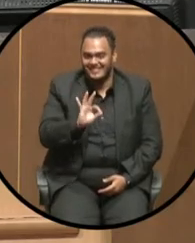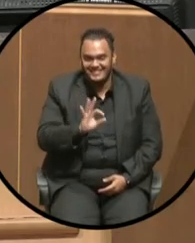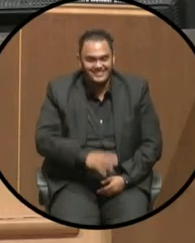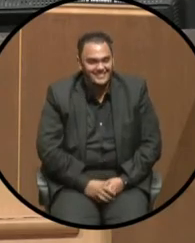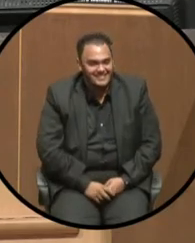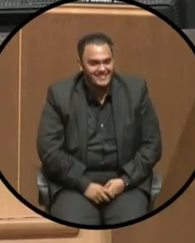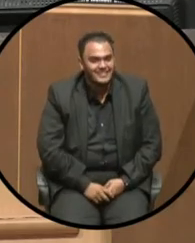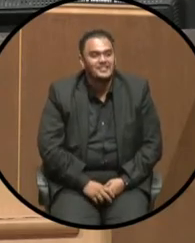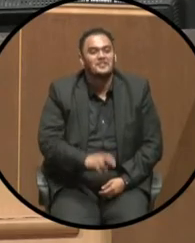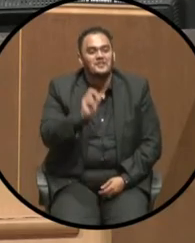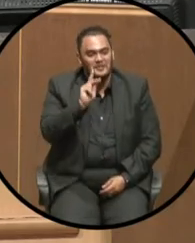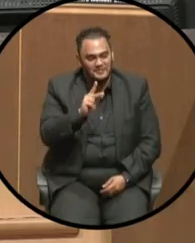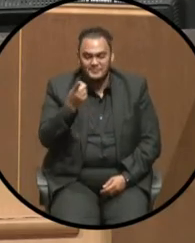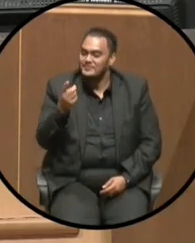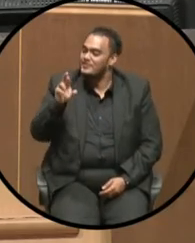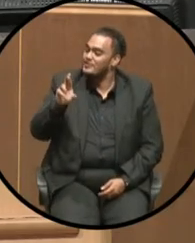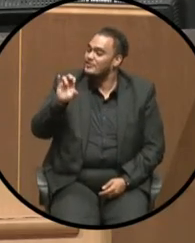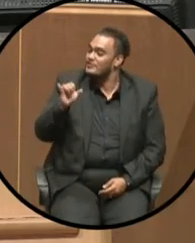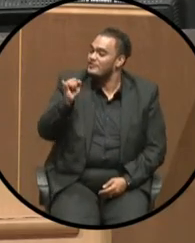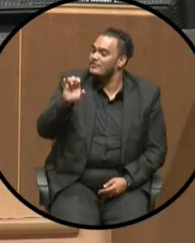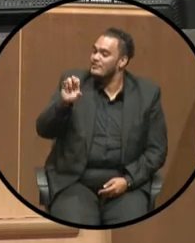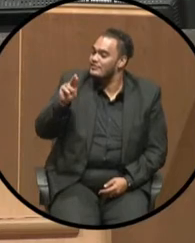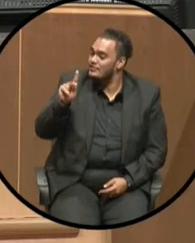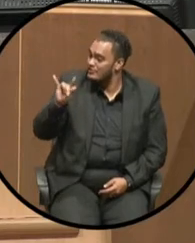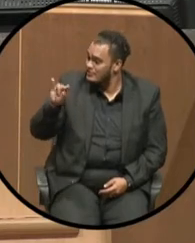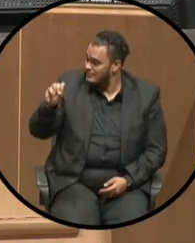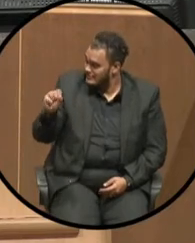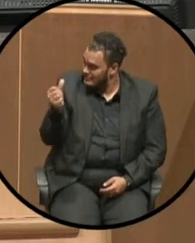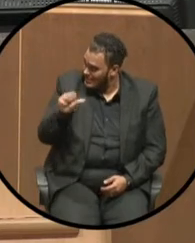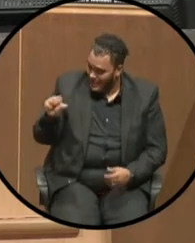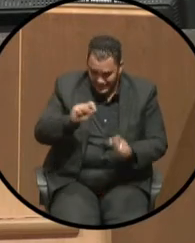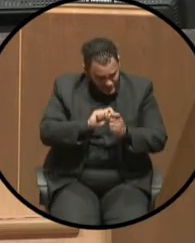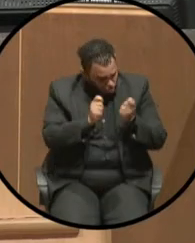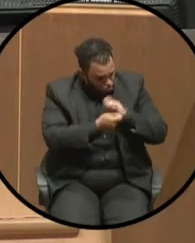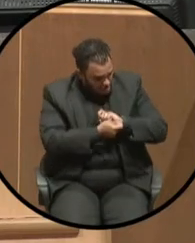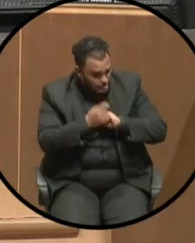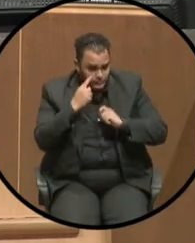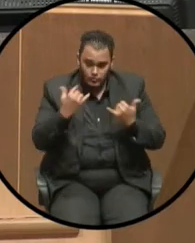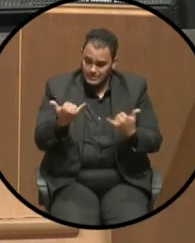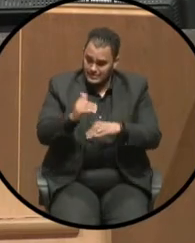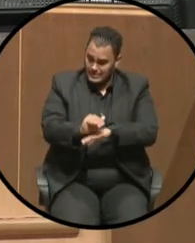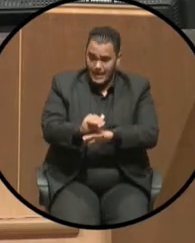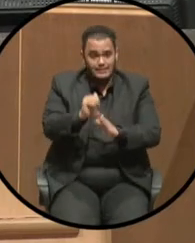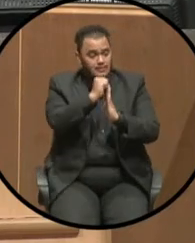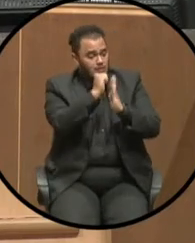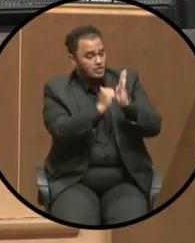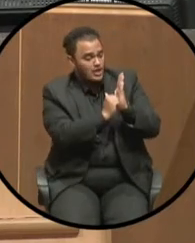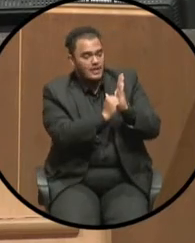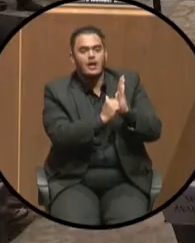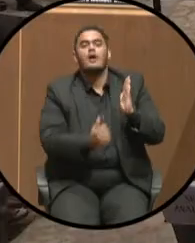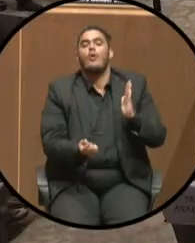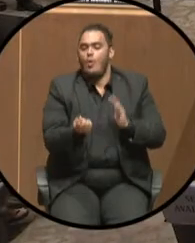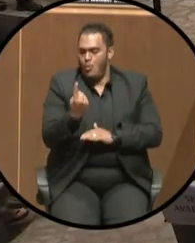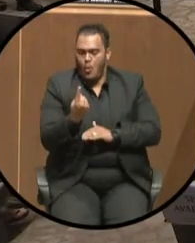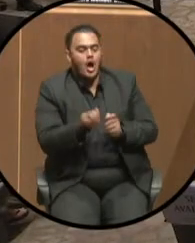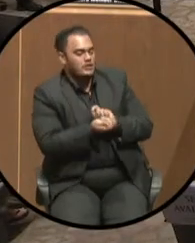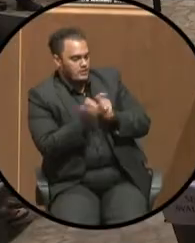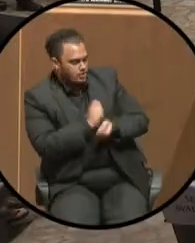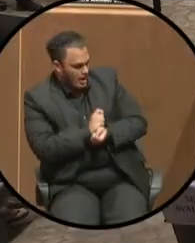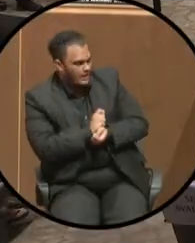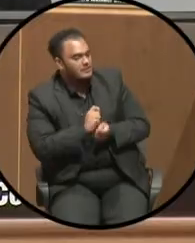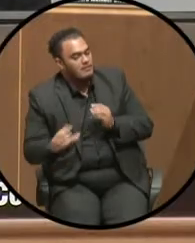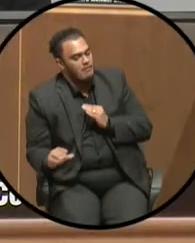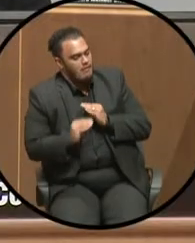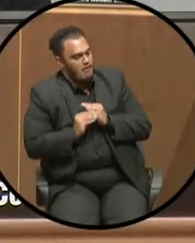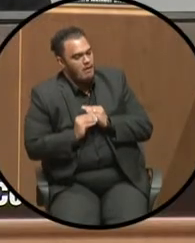Let me ask Dr. Jenkins if there are any changes to this evening's agenda. Madam Chair, members of the board, there is one change to the agenda. We have an